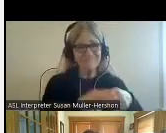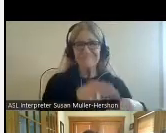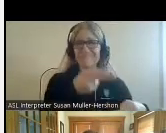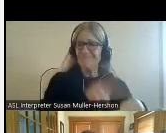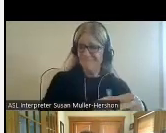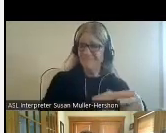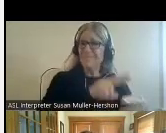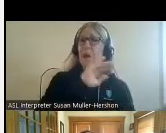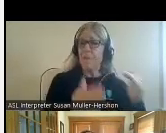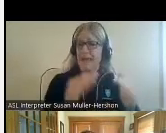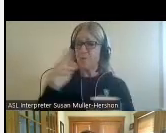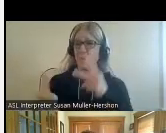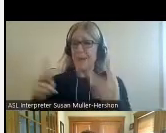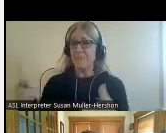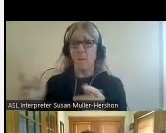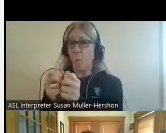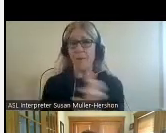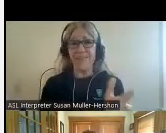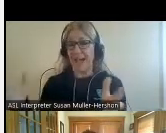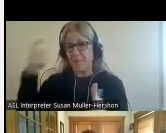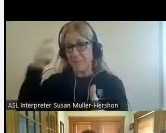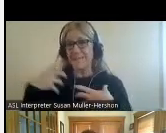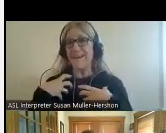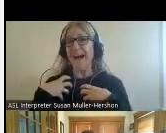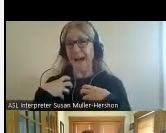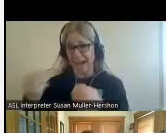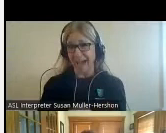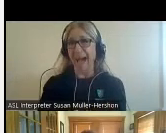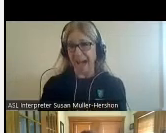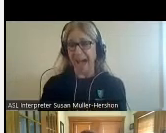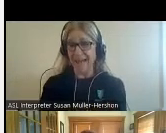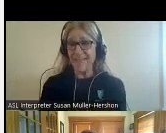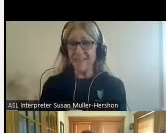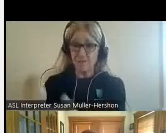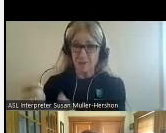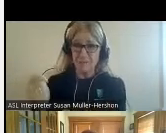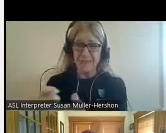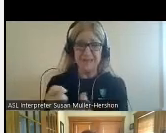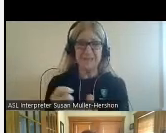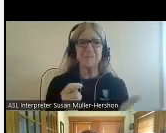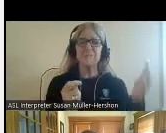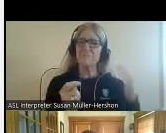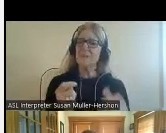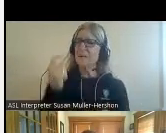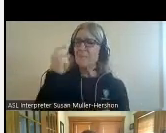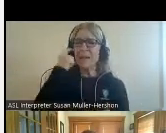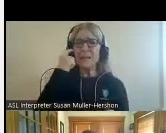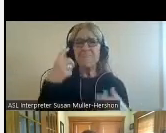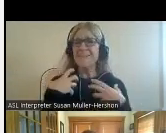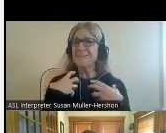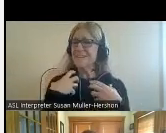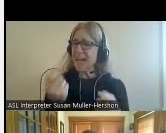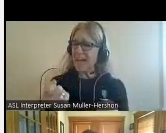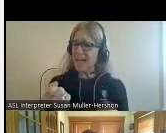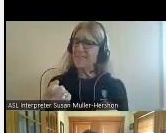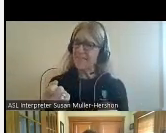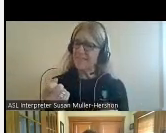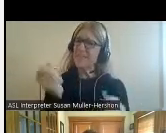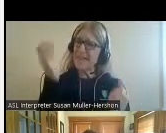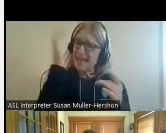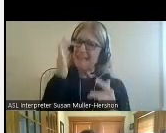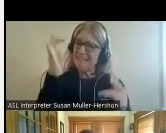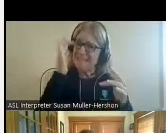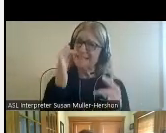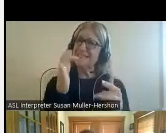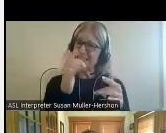without. We also know in terms of overall disease burden that mental health conditions represent sort of the highest